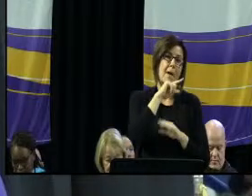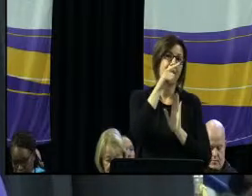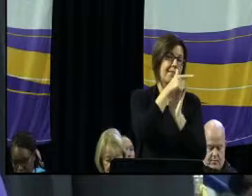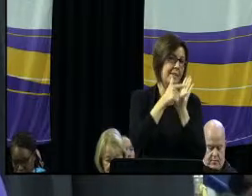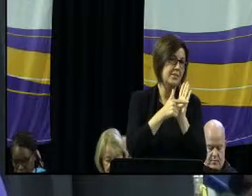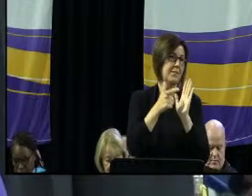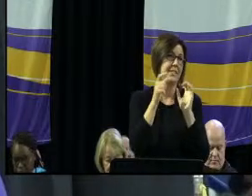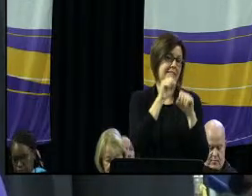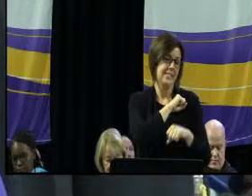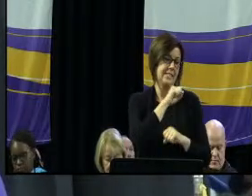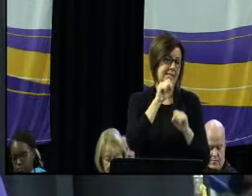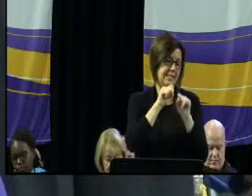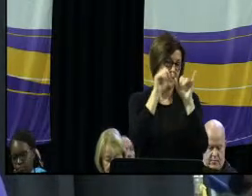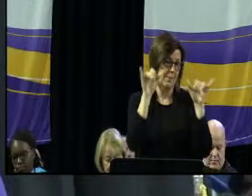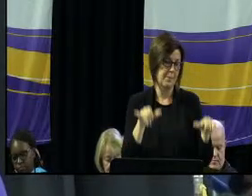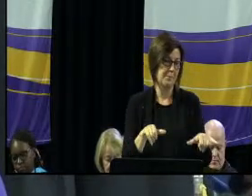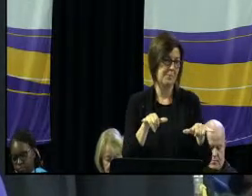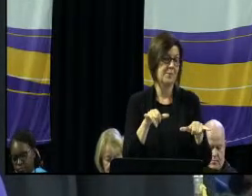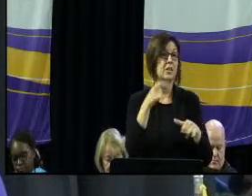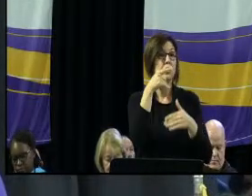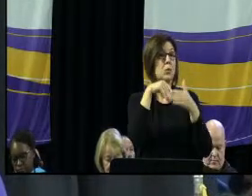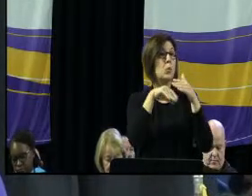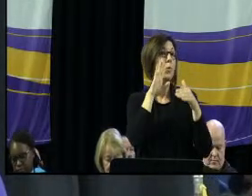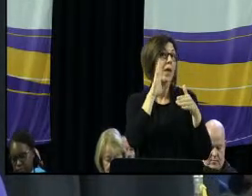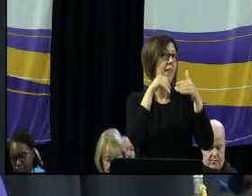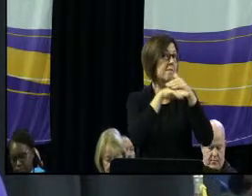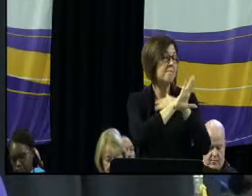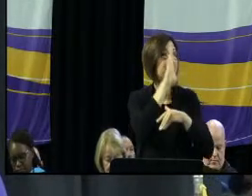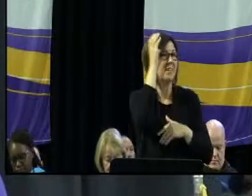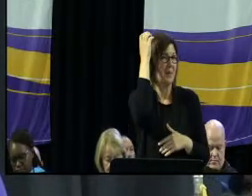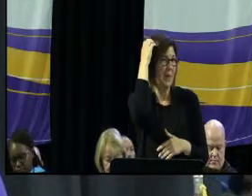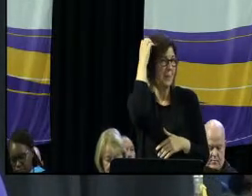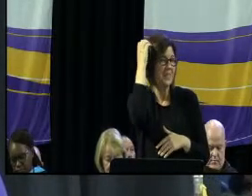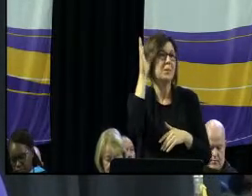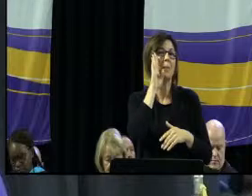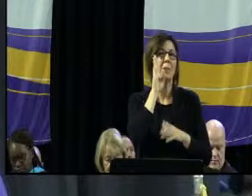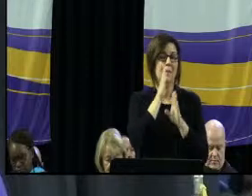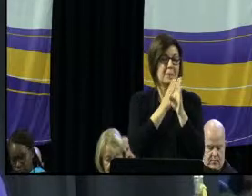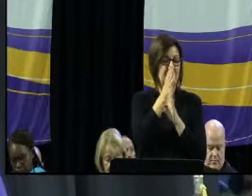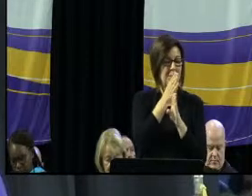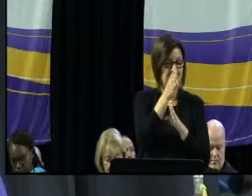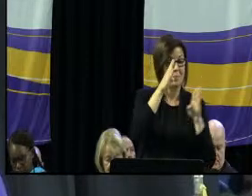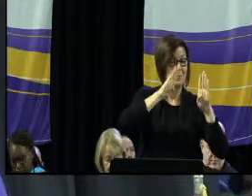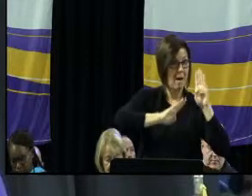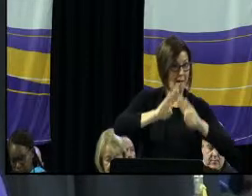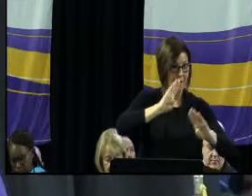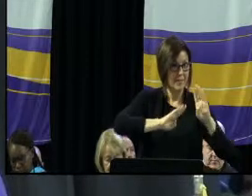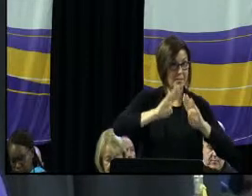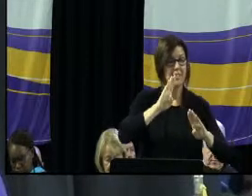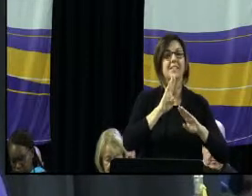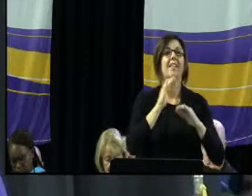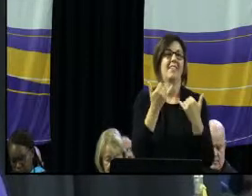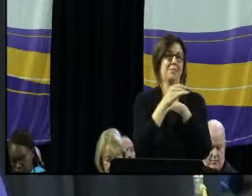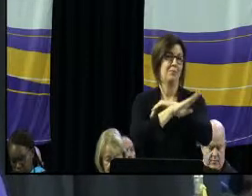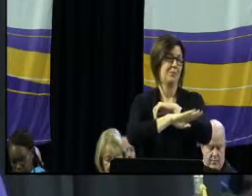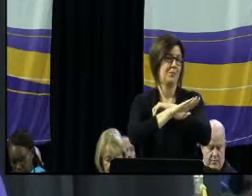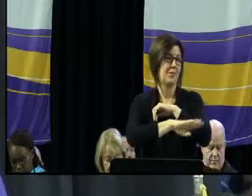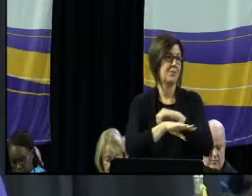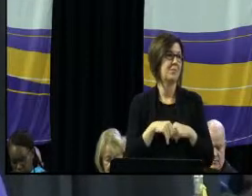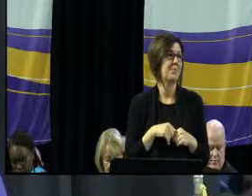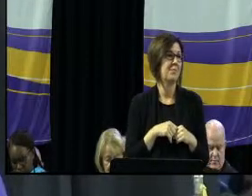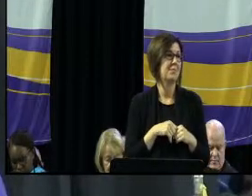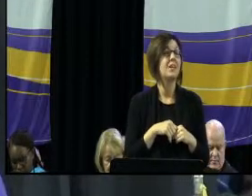was admitted to the Honors College at Clemson, where she plans to major in biological sciences in the fall. Ridgely hopes to